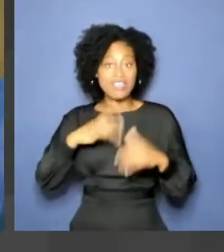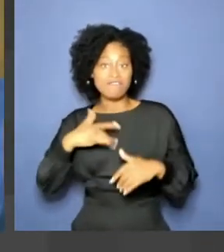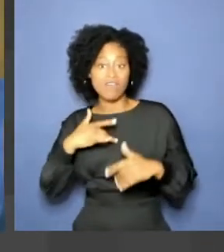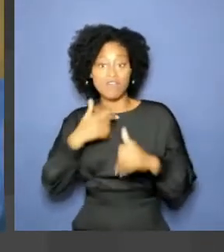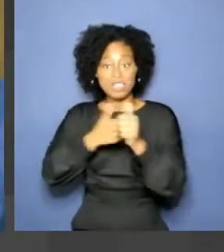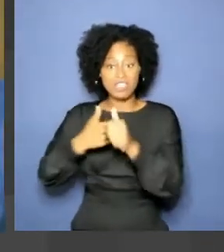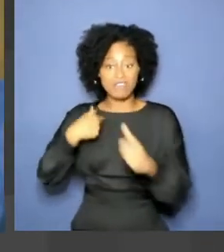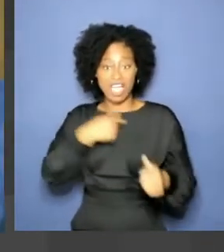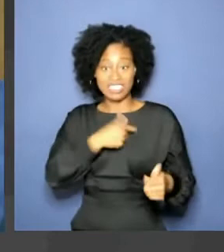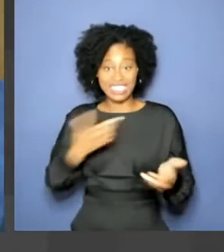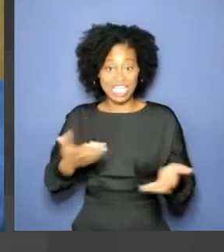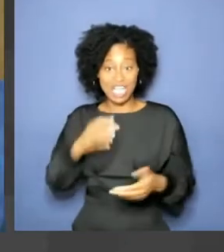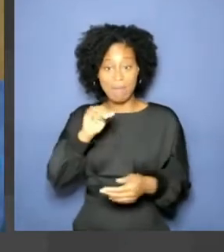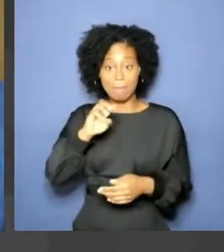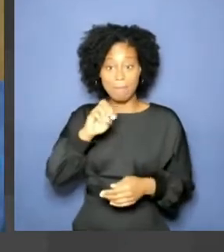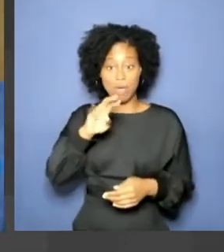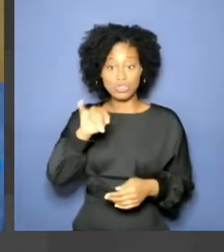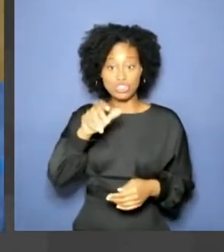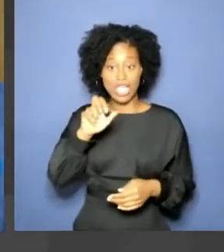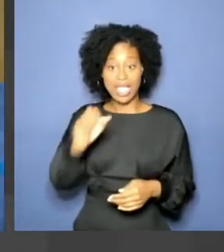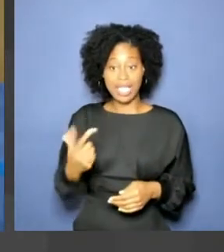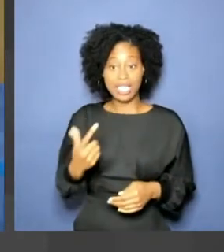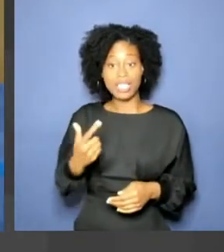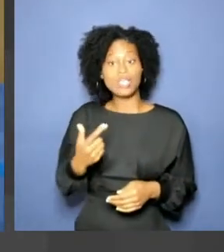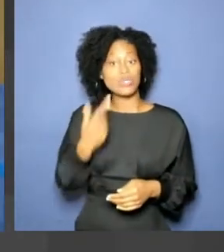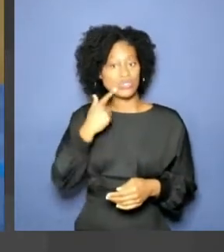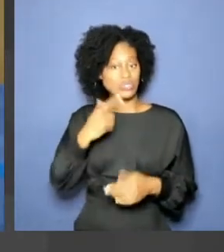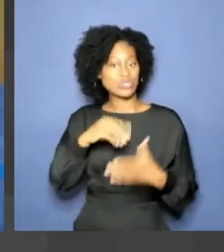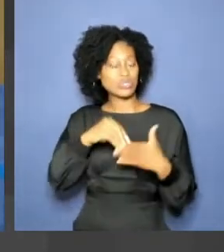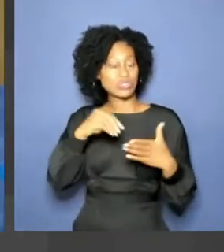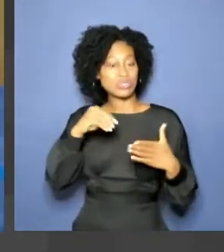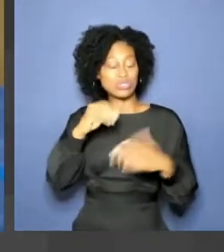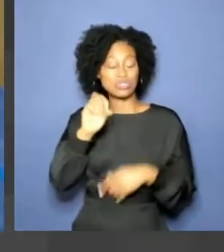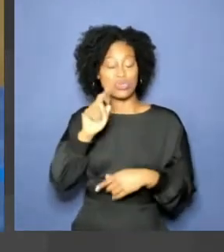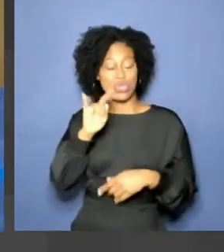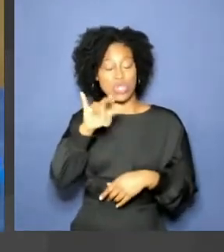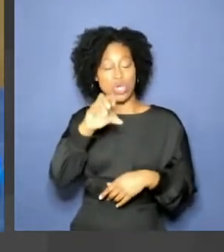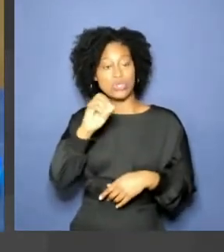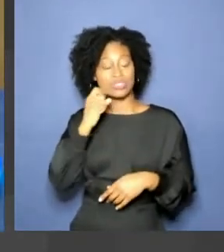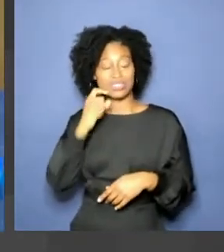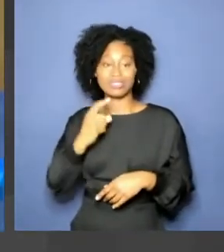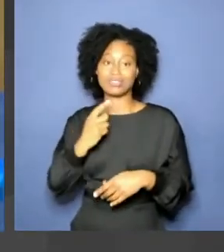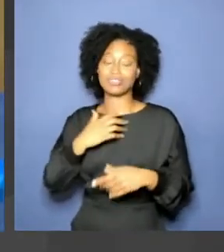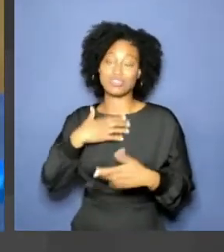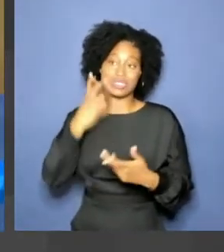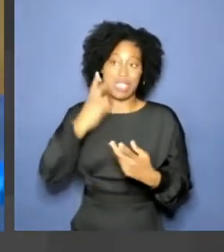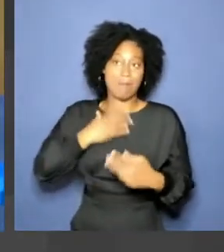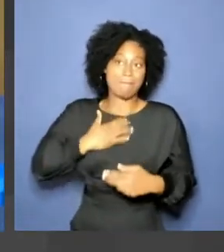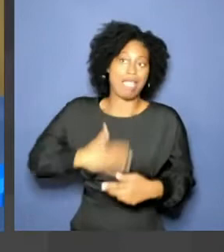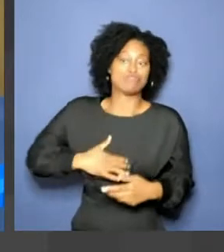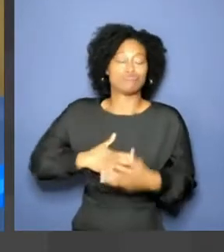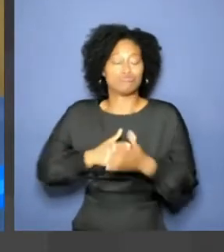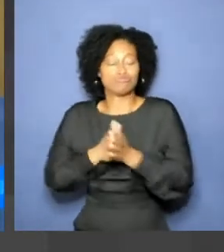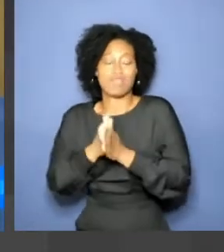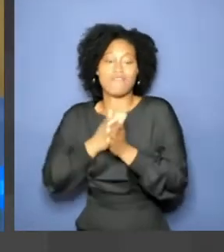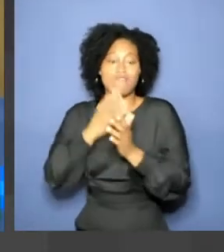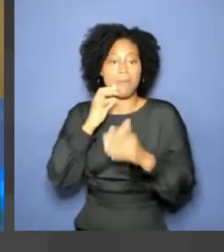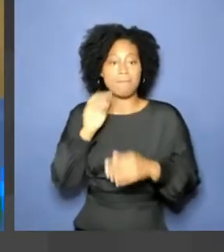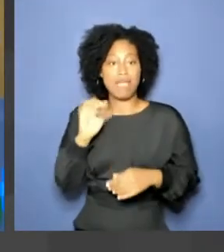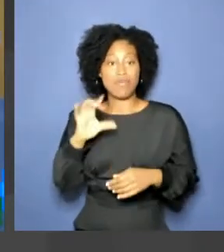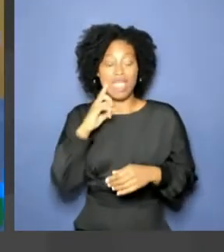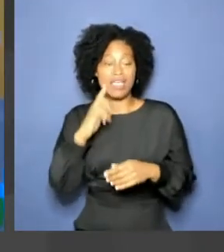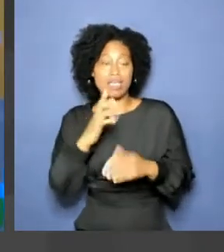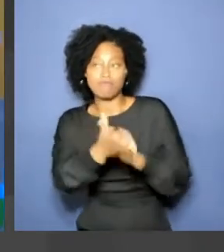is our passion for Minecraft and our gratitude to all of you in our amazing community. Okay, now before I